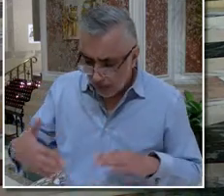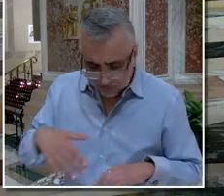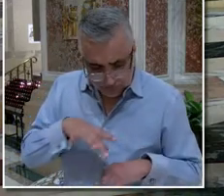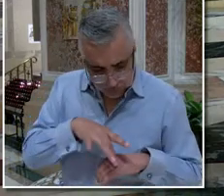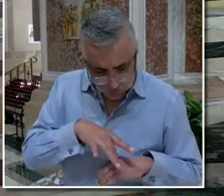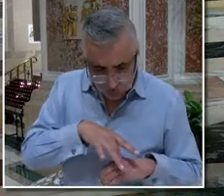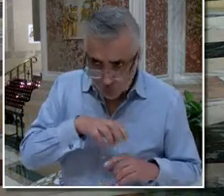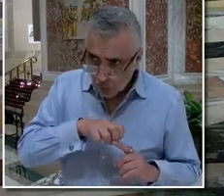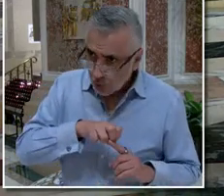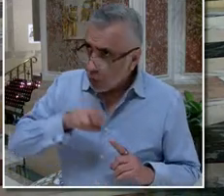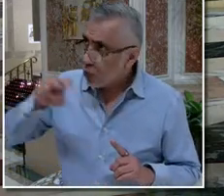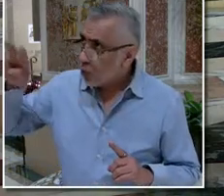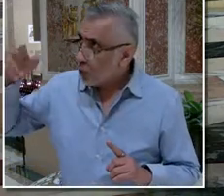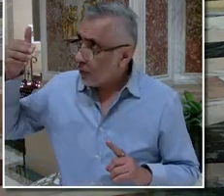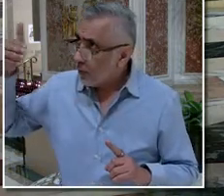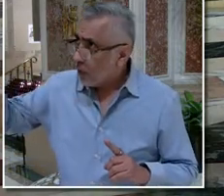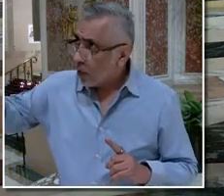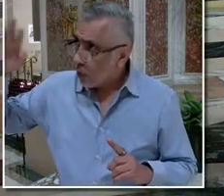the Father.